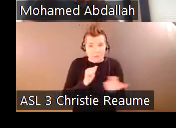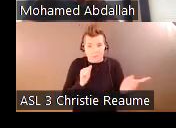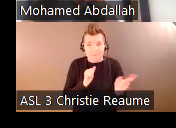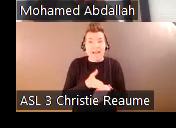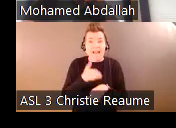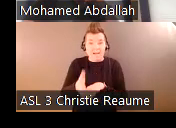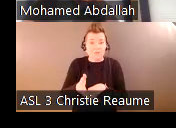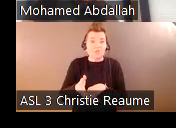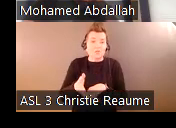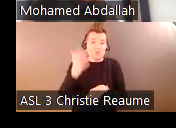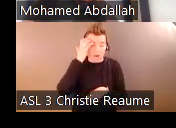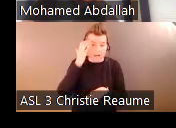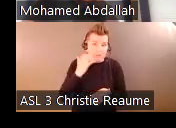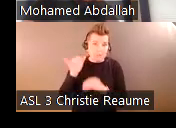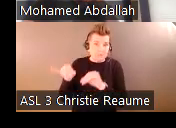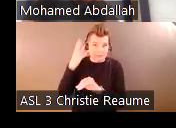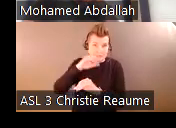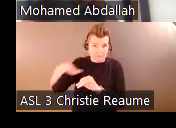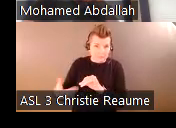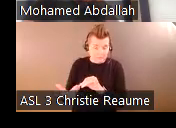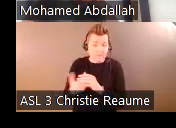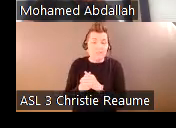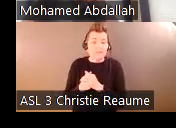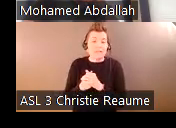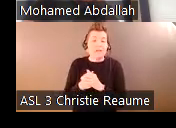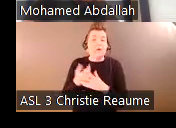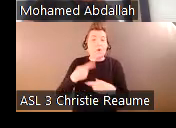with individuals in order to make sure that they are